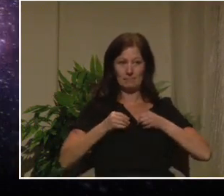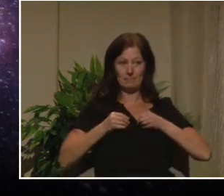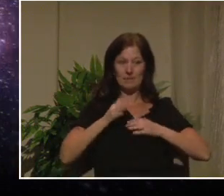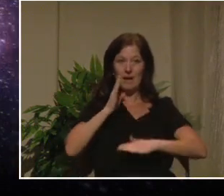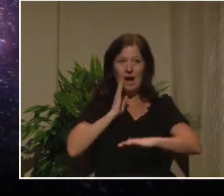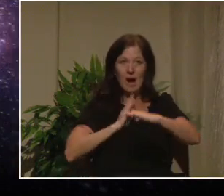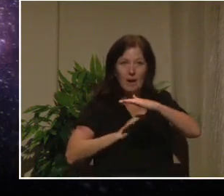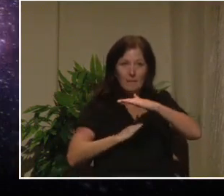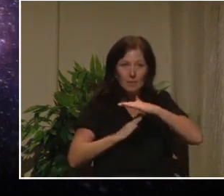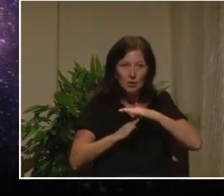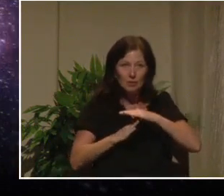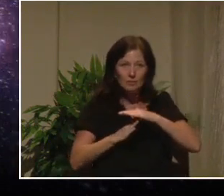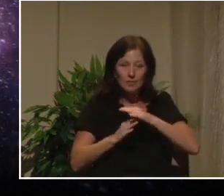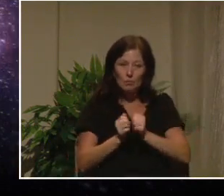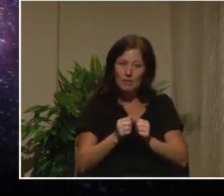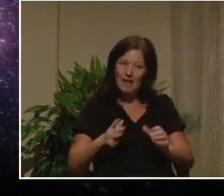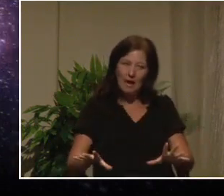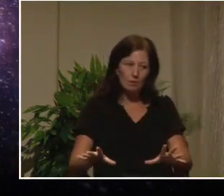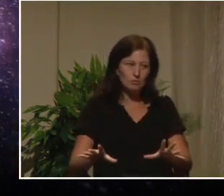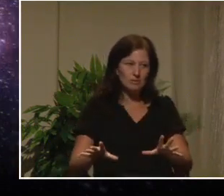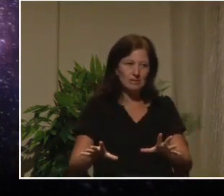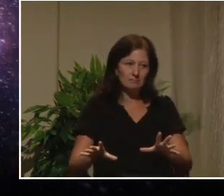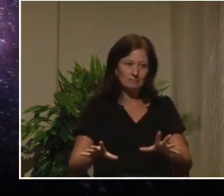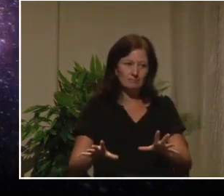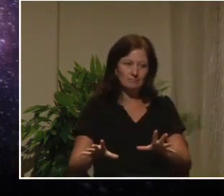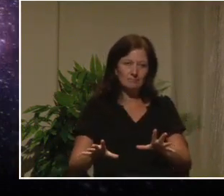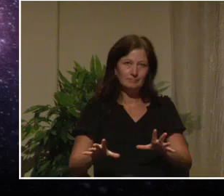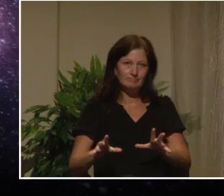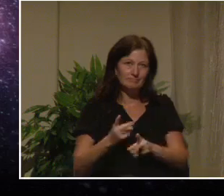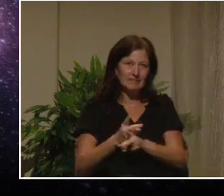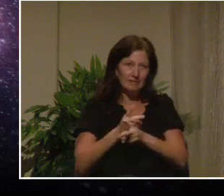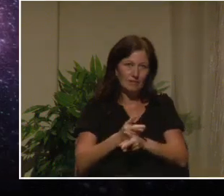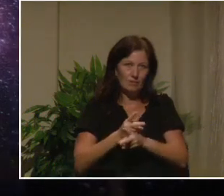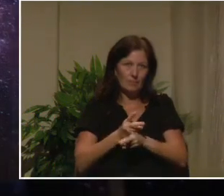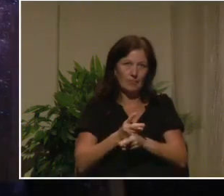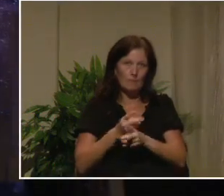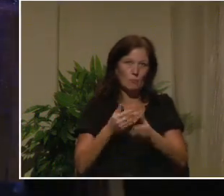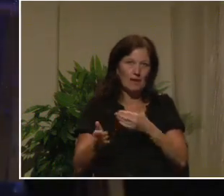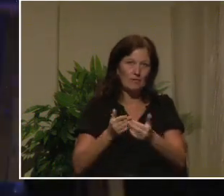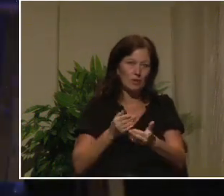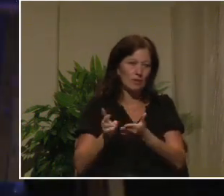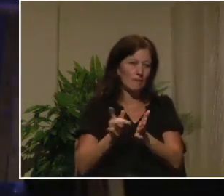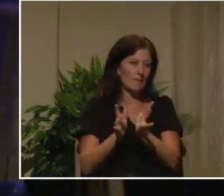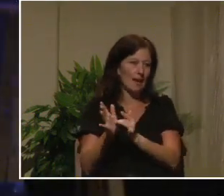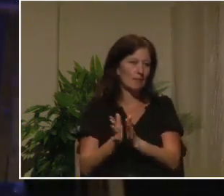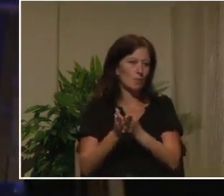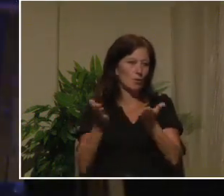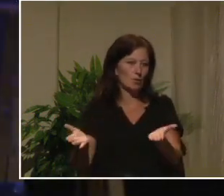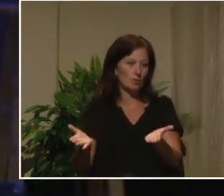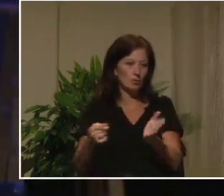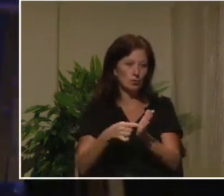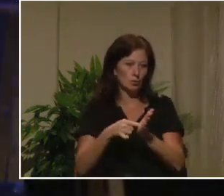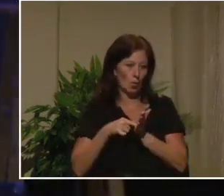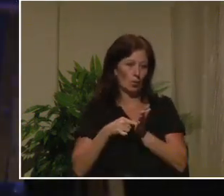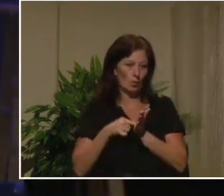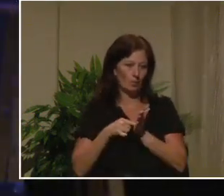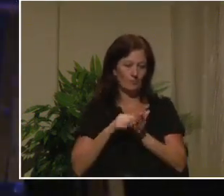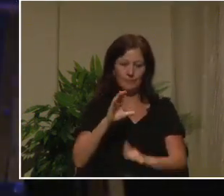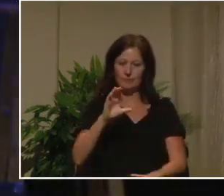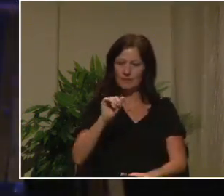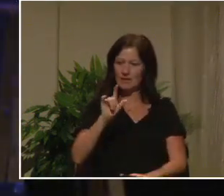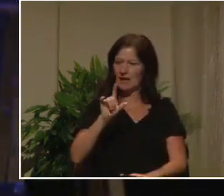reservation whatever the Holy Scriptures have delivered." Now, Calvin is not saying that we come to the Bible